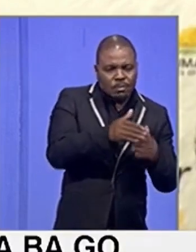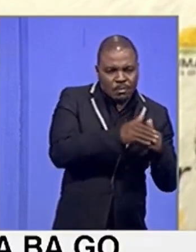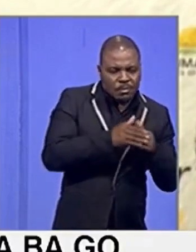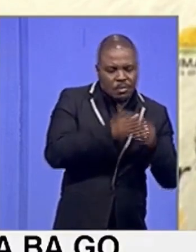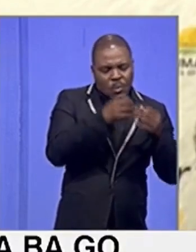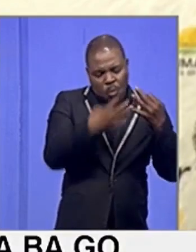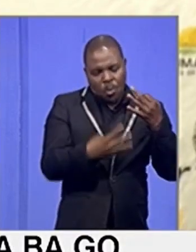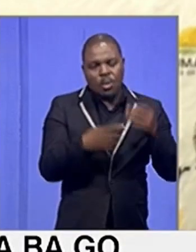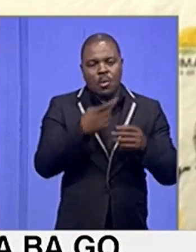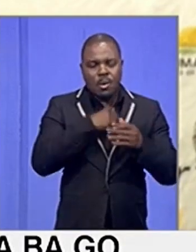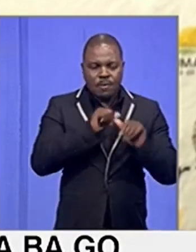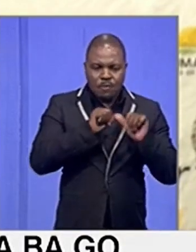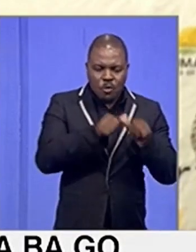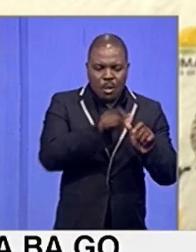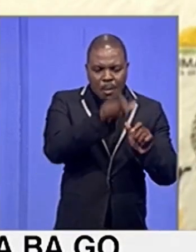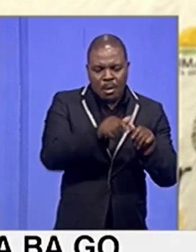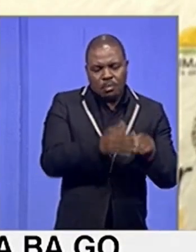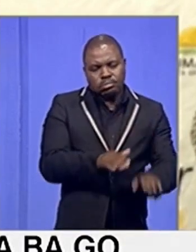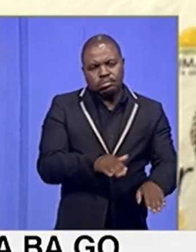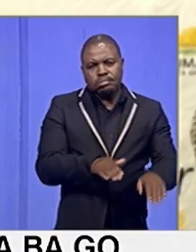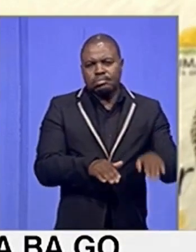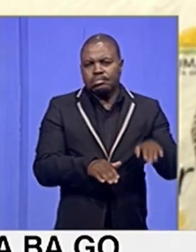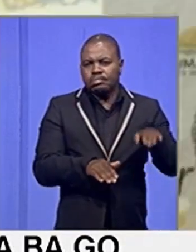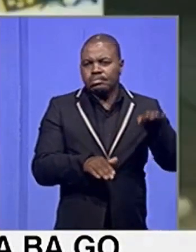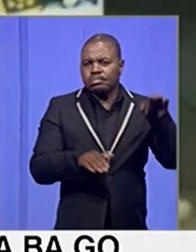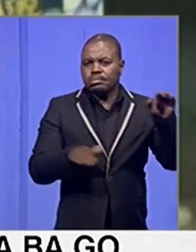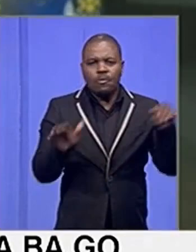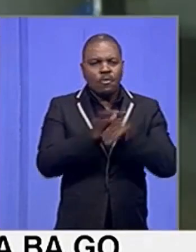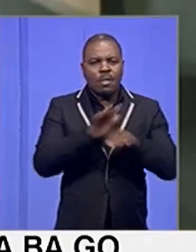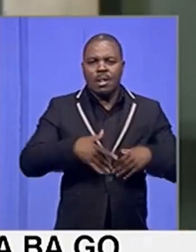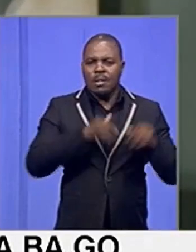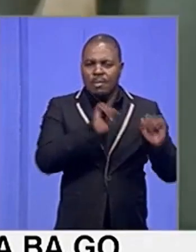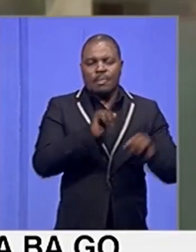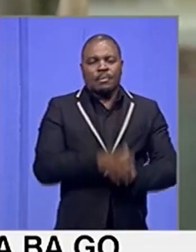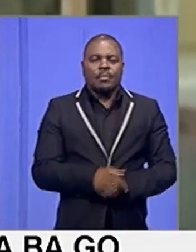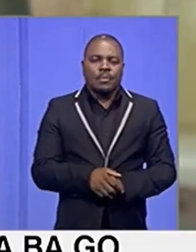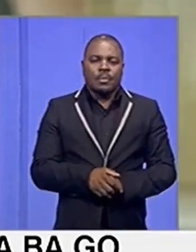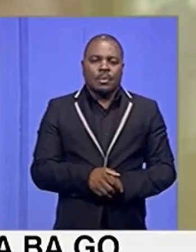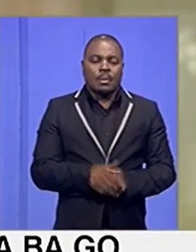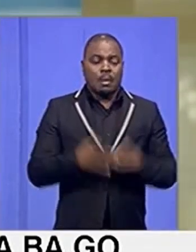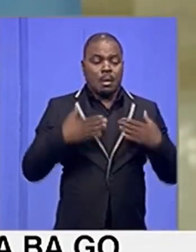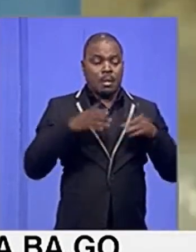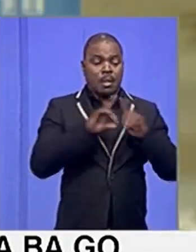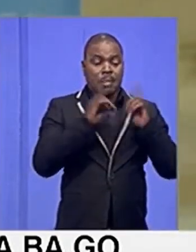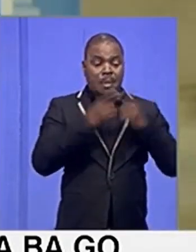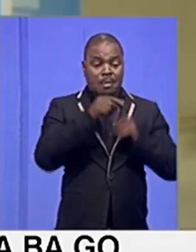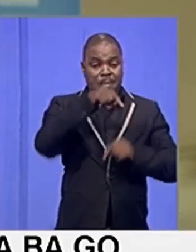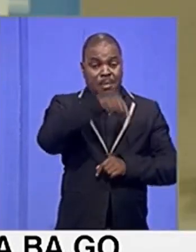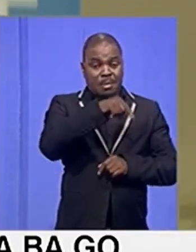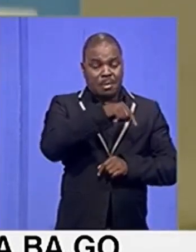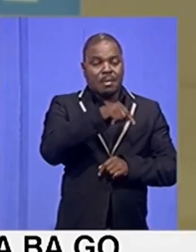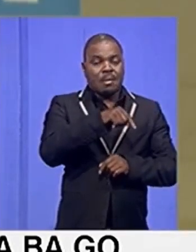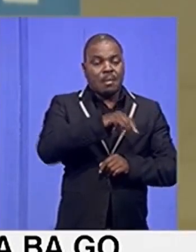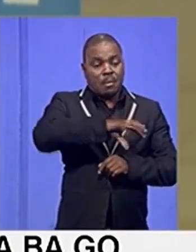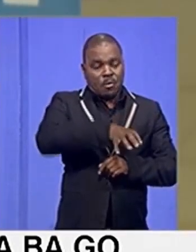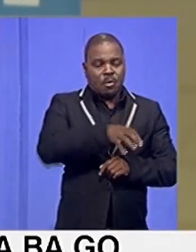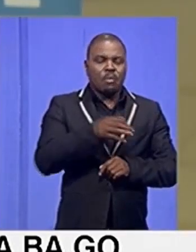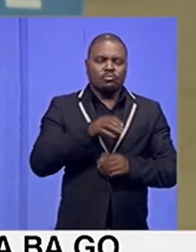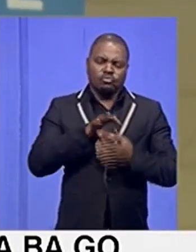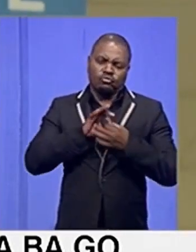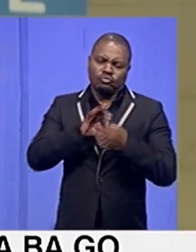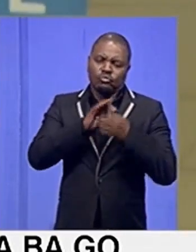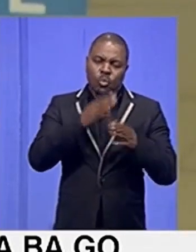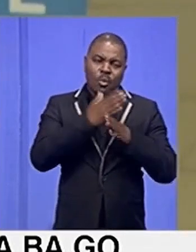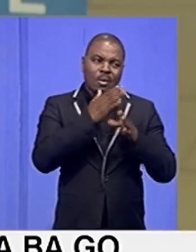and we'll follow that patient throughout their entirety of their life. Lefapha la tsa maphelo ka profenseng le e gafile go thušana